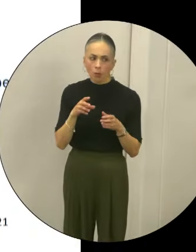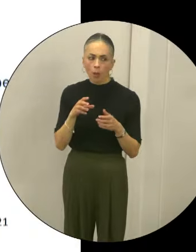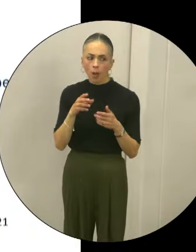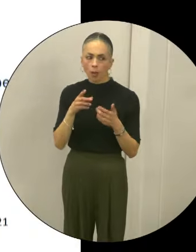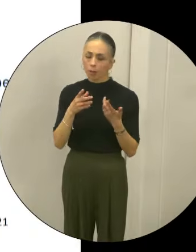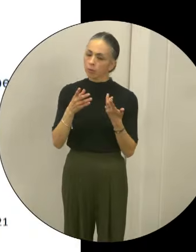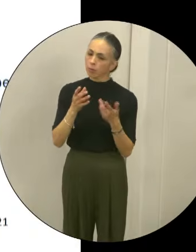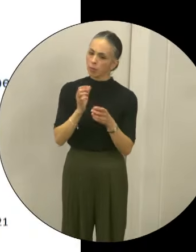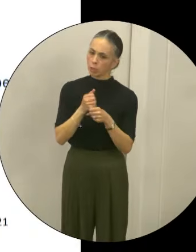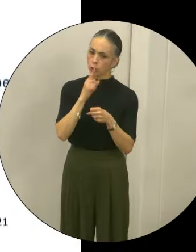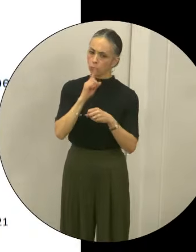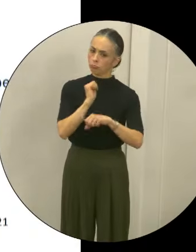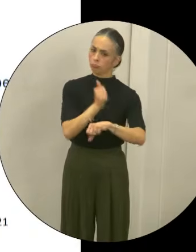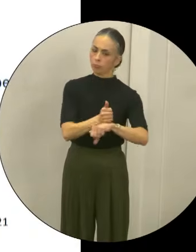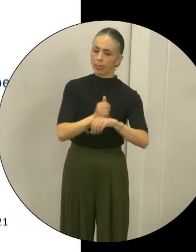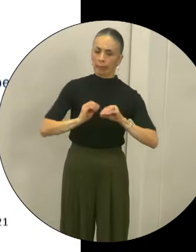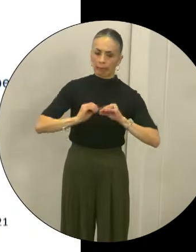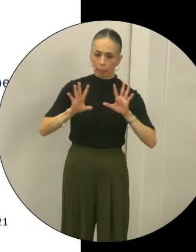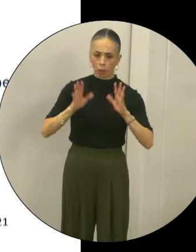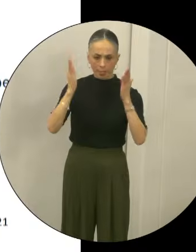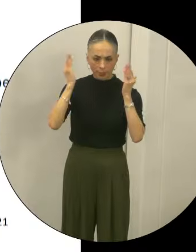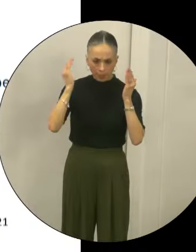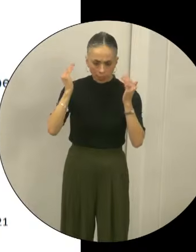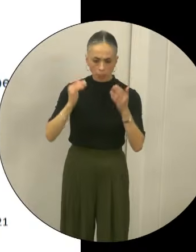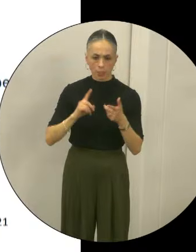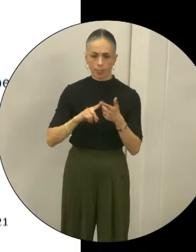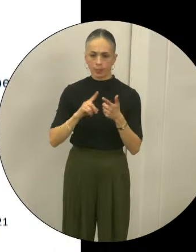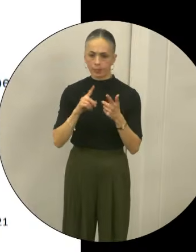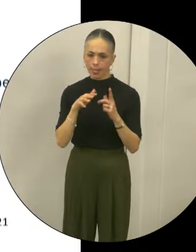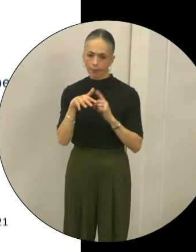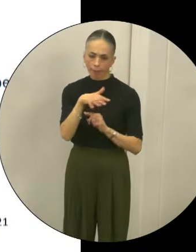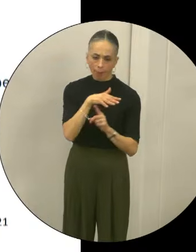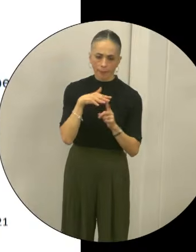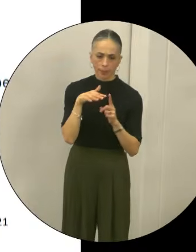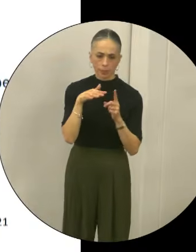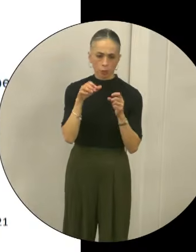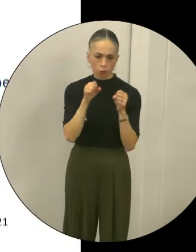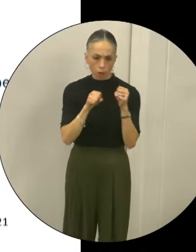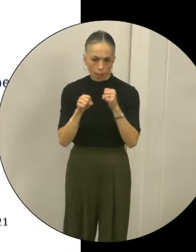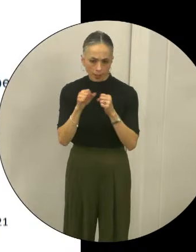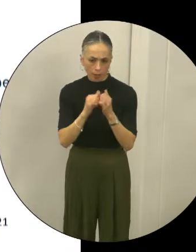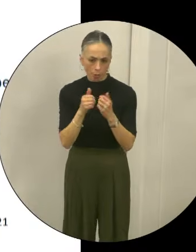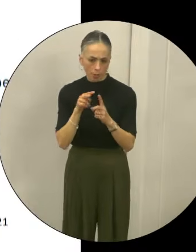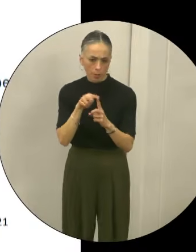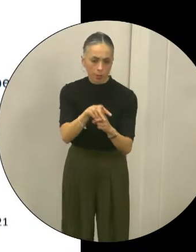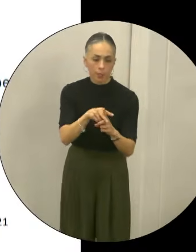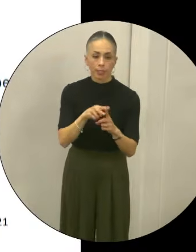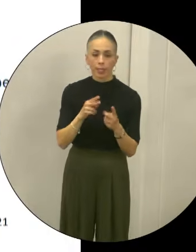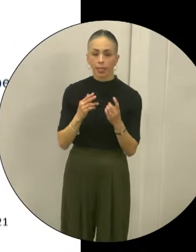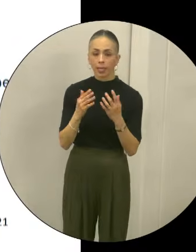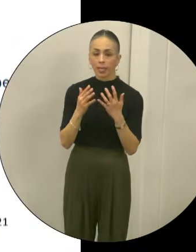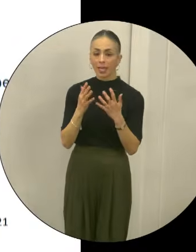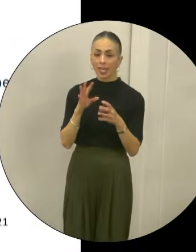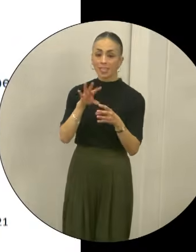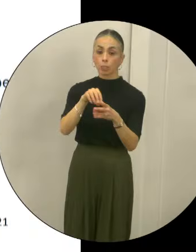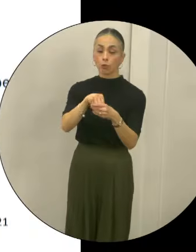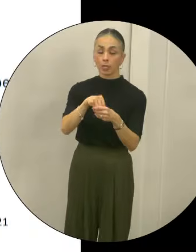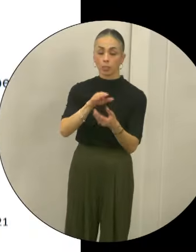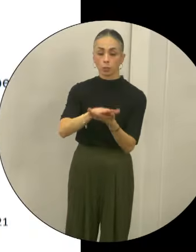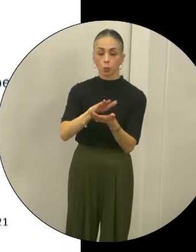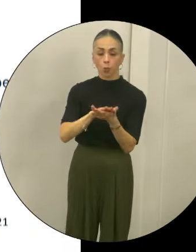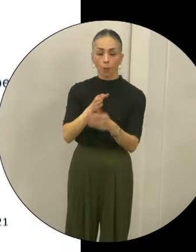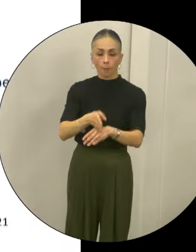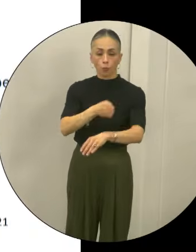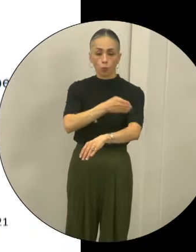expectations, positive behavior supports, and inclusive climate strategies are implemented. When integrated into school improvement plans, this